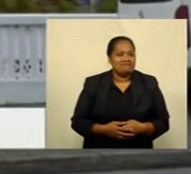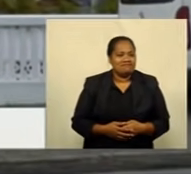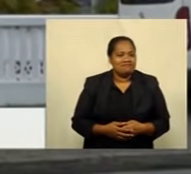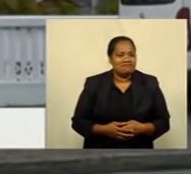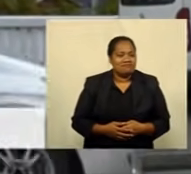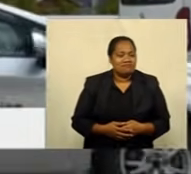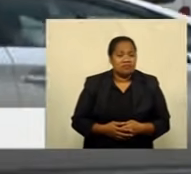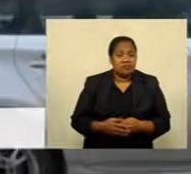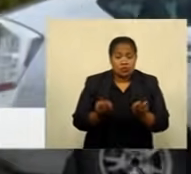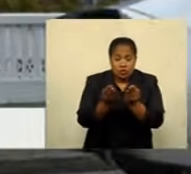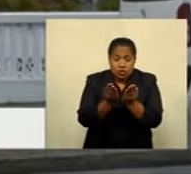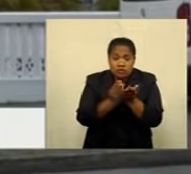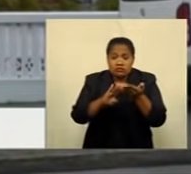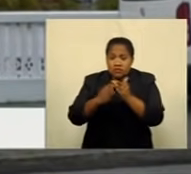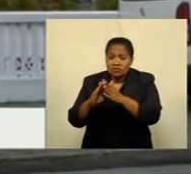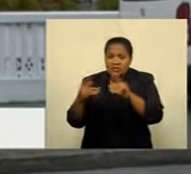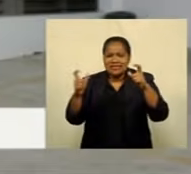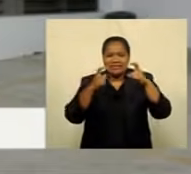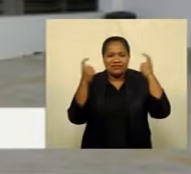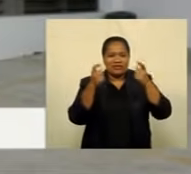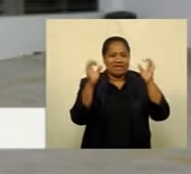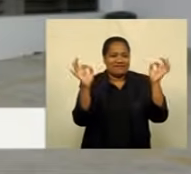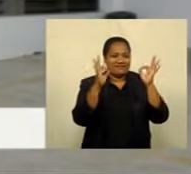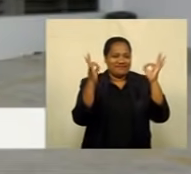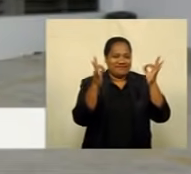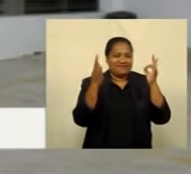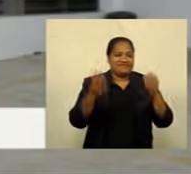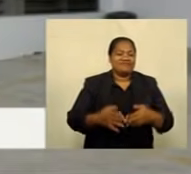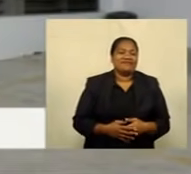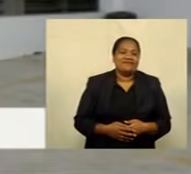And Muslim community celebrates festival.